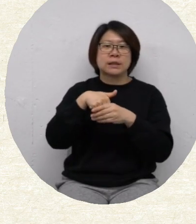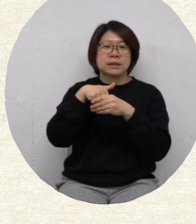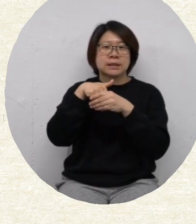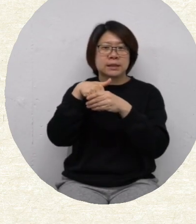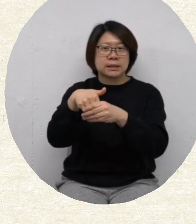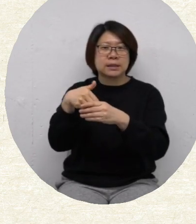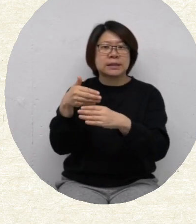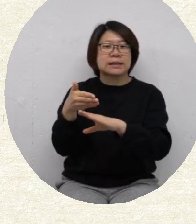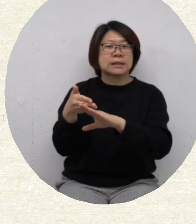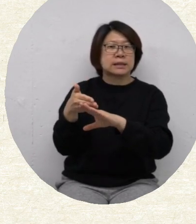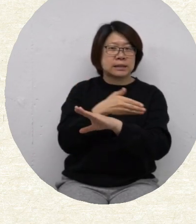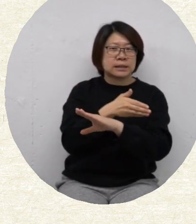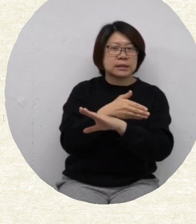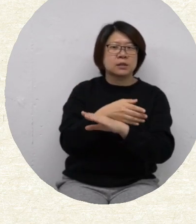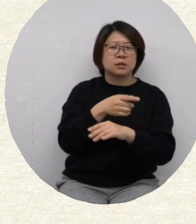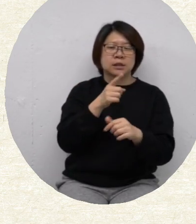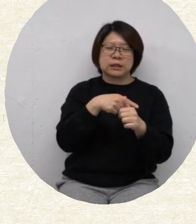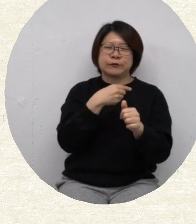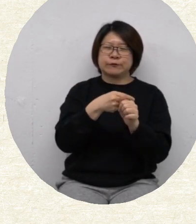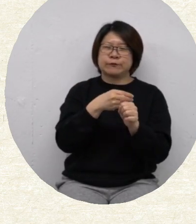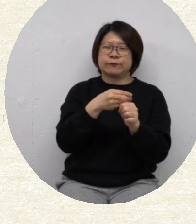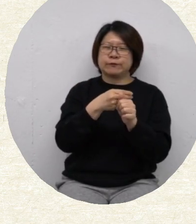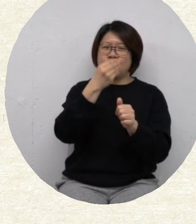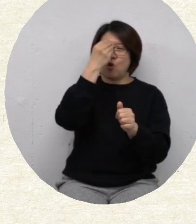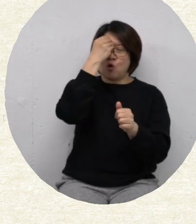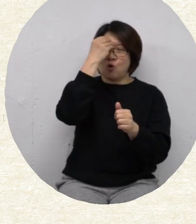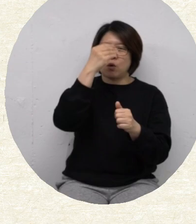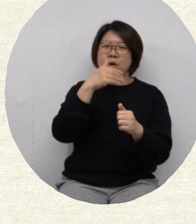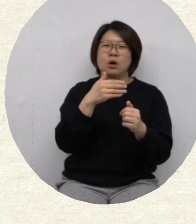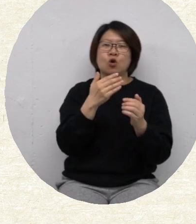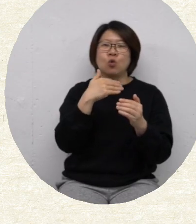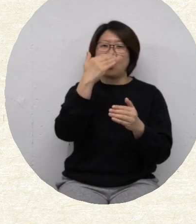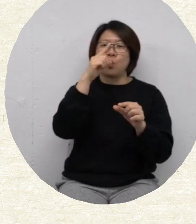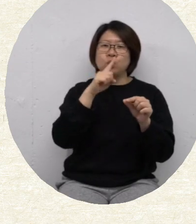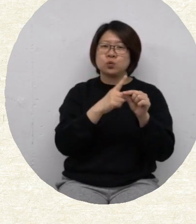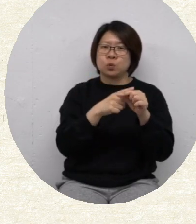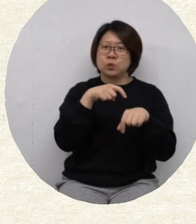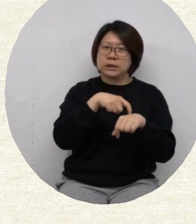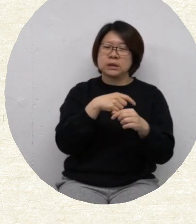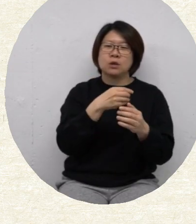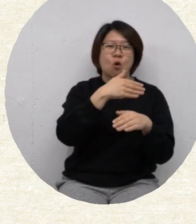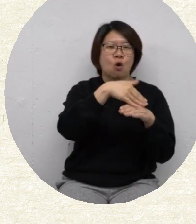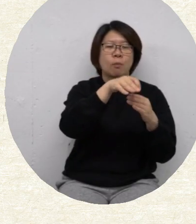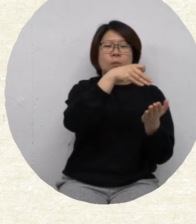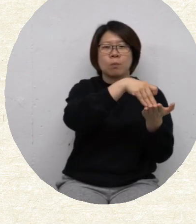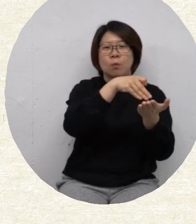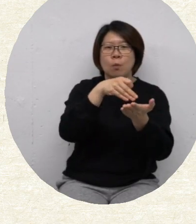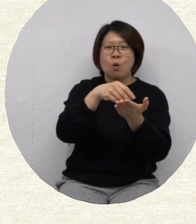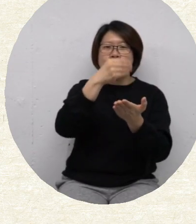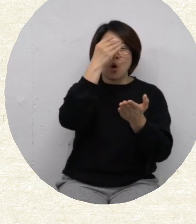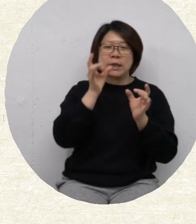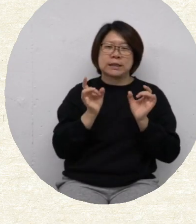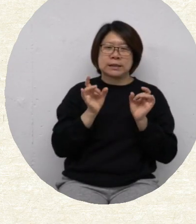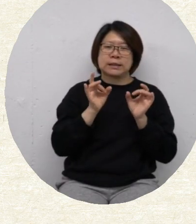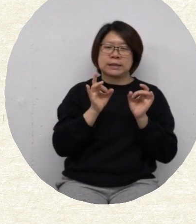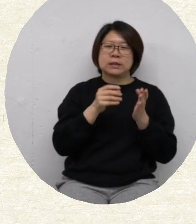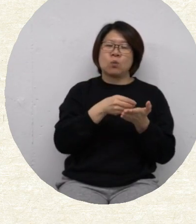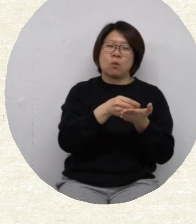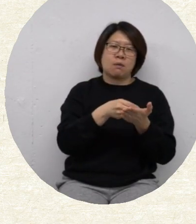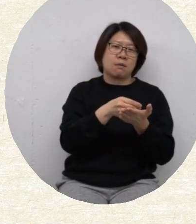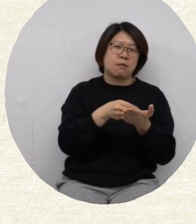So I thought I'd be a painter, and I was trying to go to